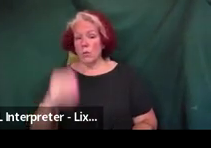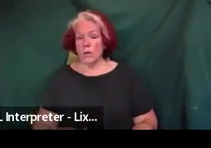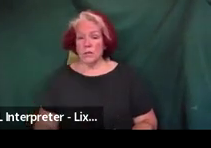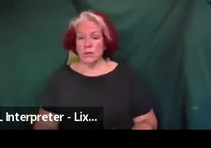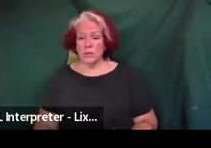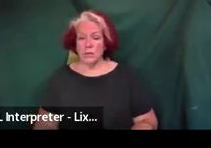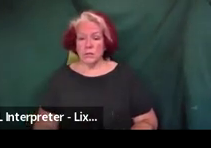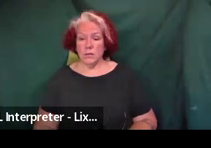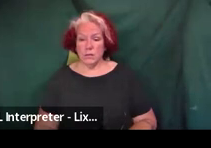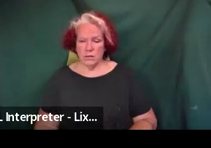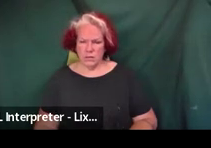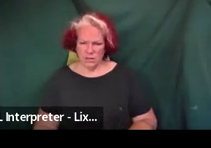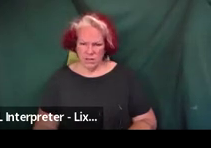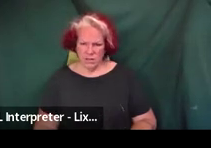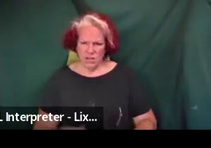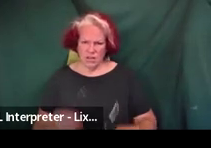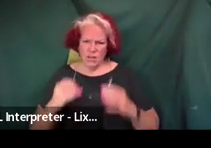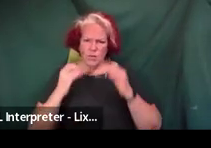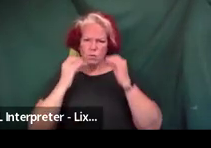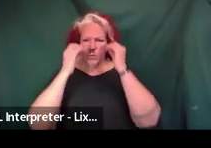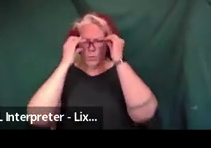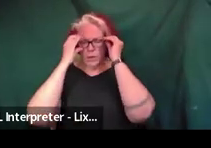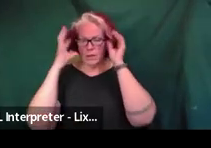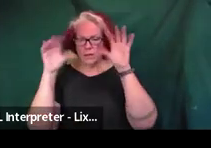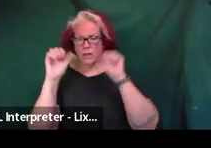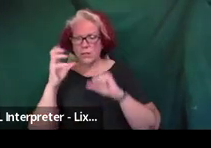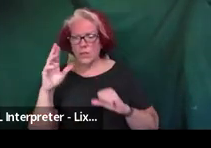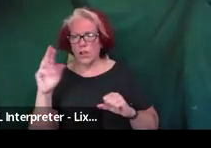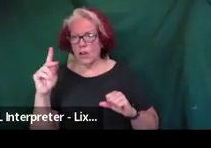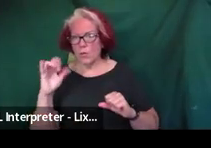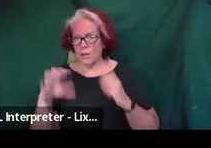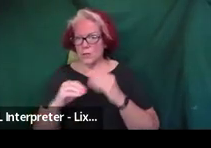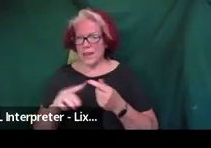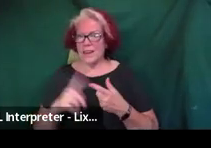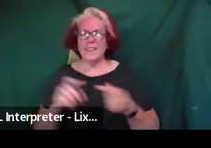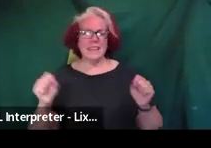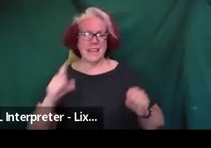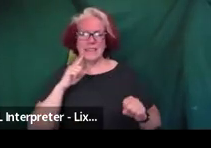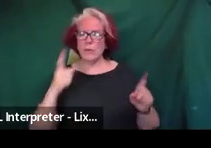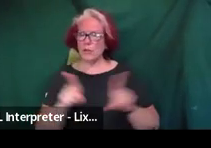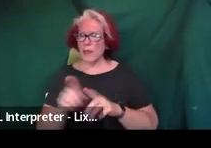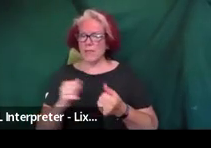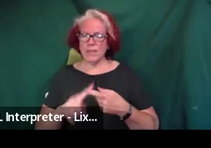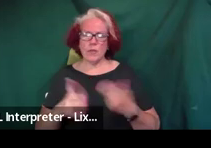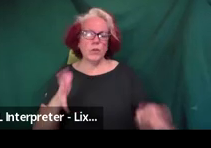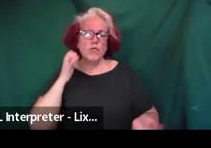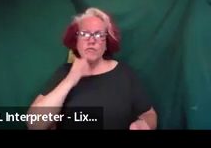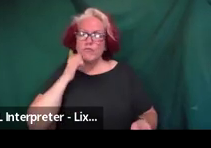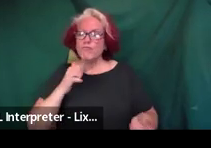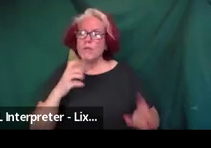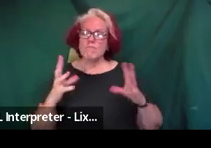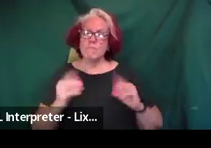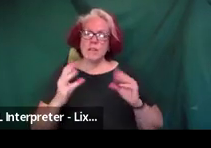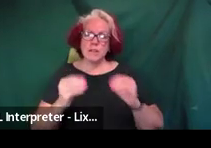agree with everything that Dr. Huntoon just shared with the regular cadence of meetings, the